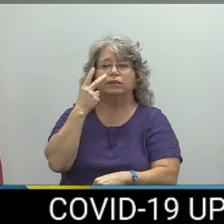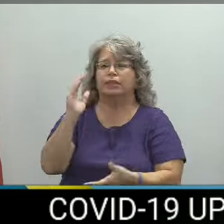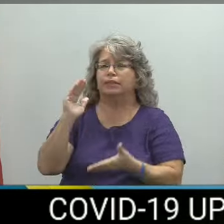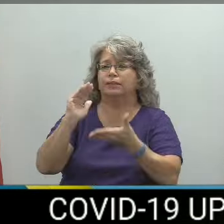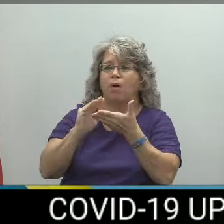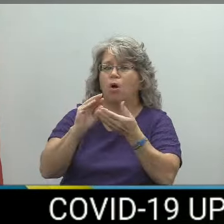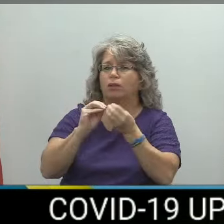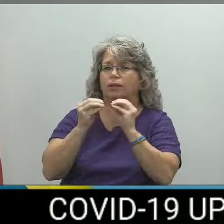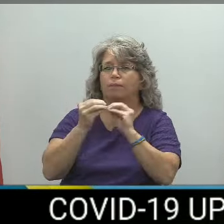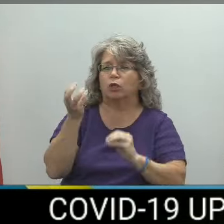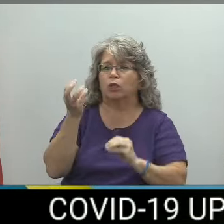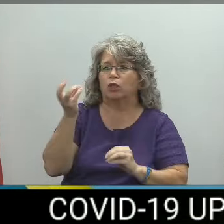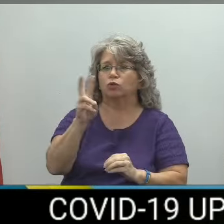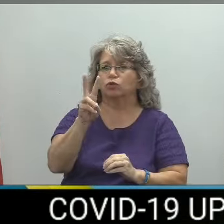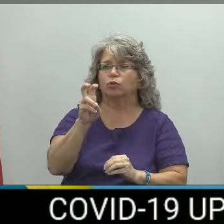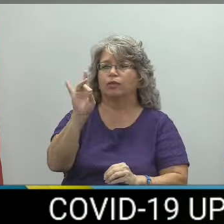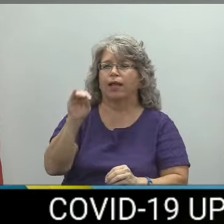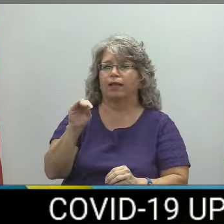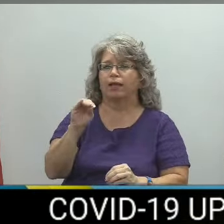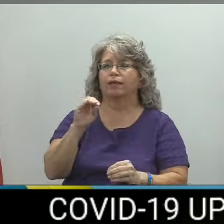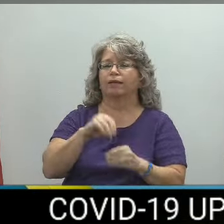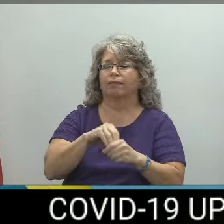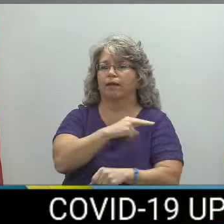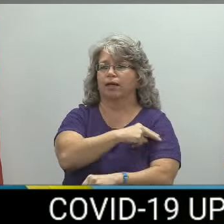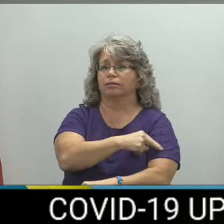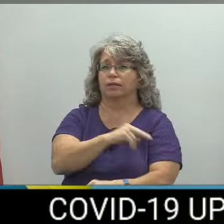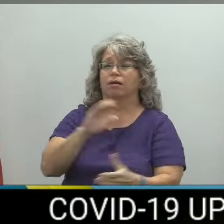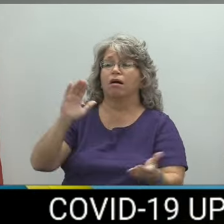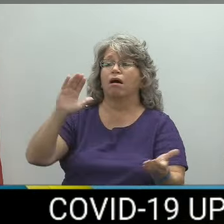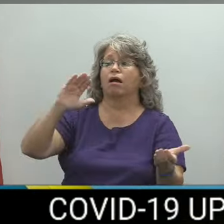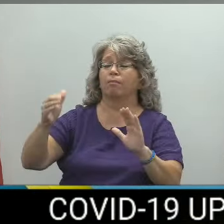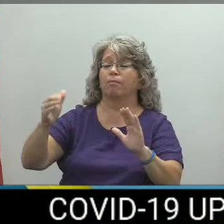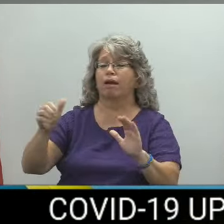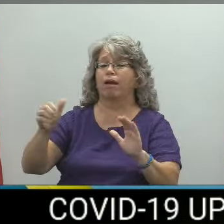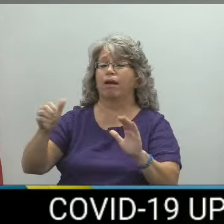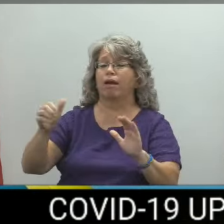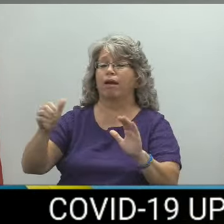hospitalized, compared to those individuals that are not vaccinated or not boosted.